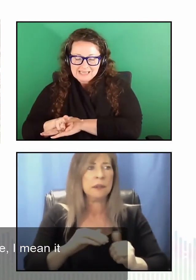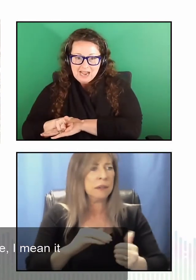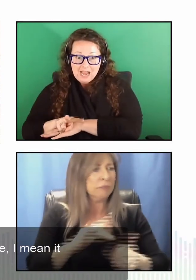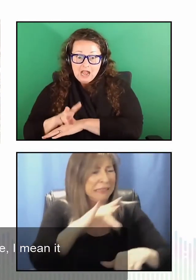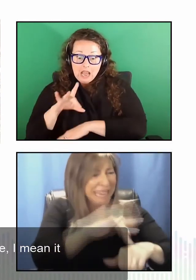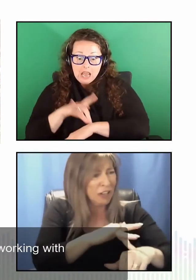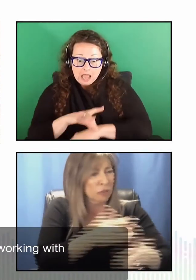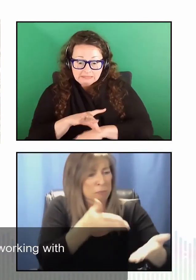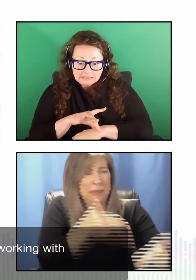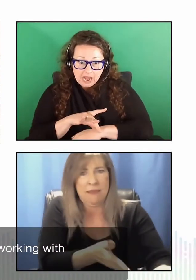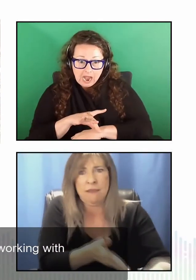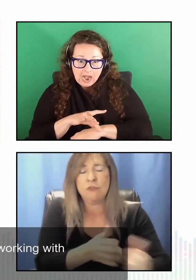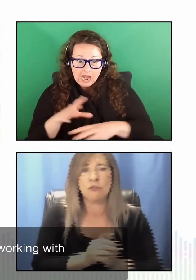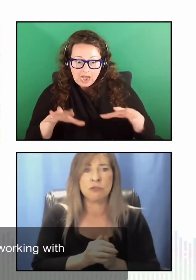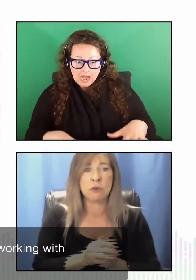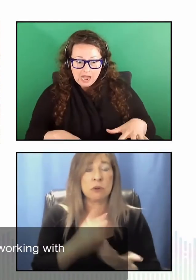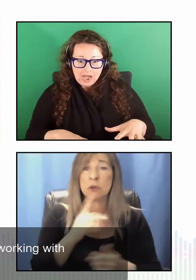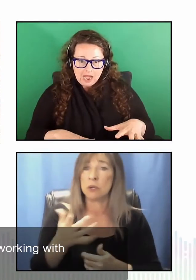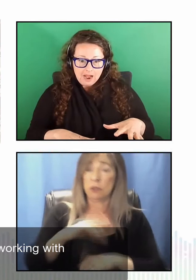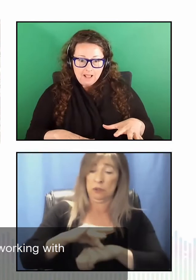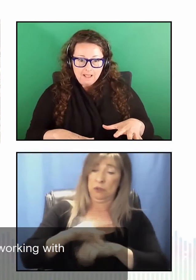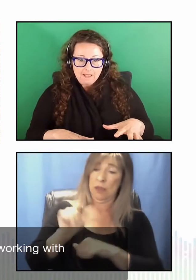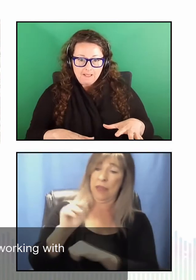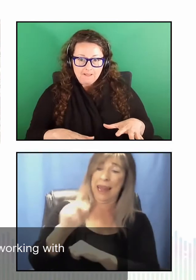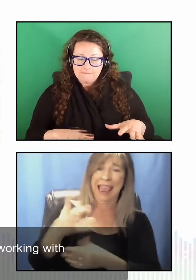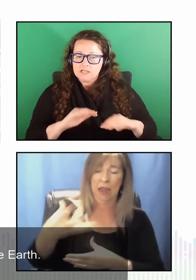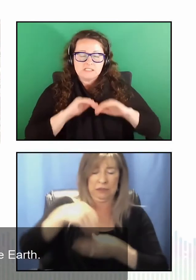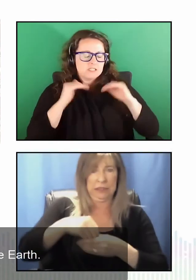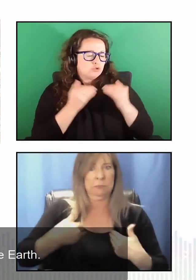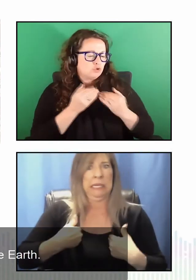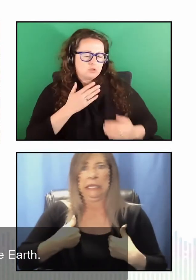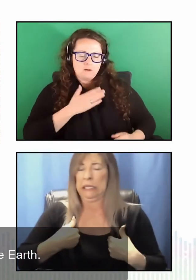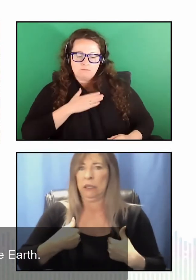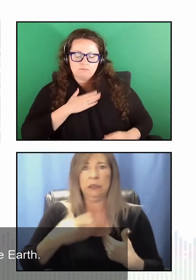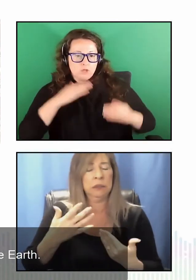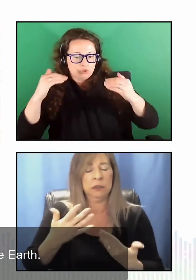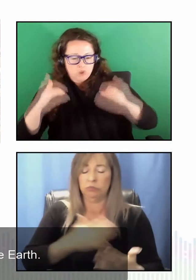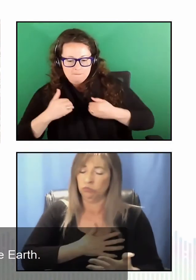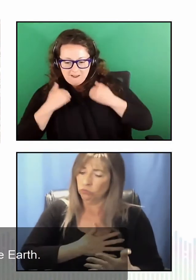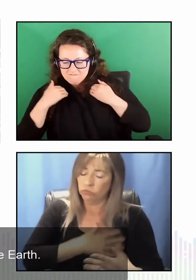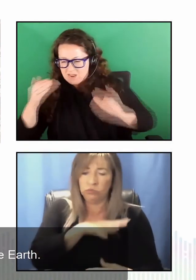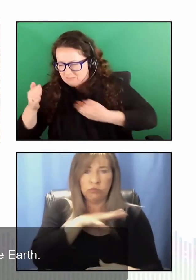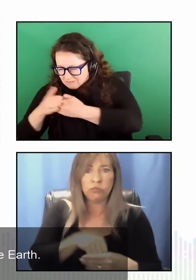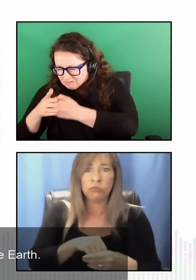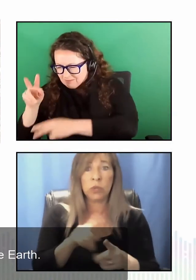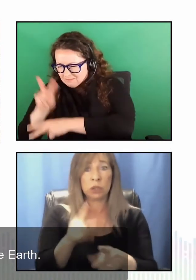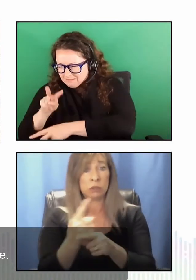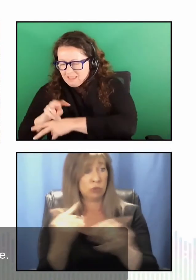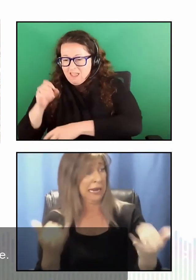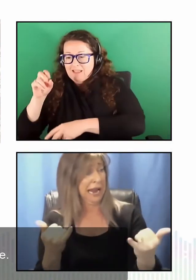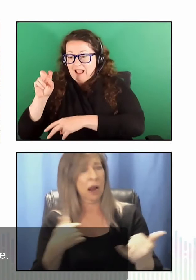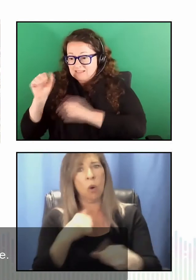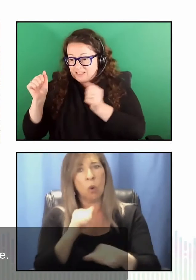mean it through every phase of my life. And at this stage, it's working with guardians, it's working on the land and touching the earth. I want